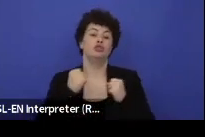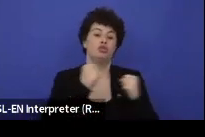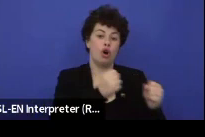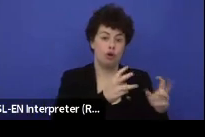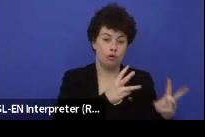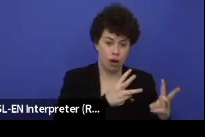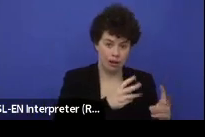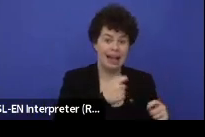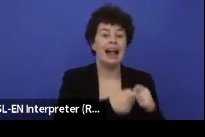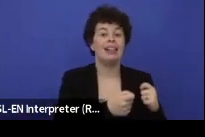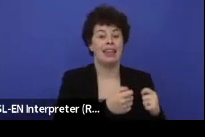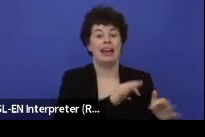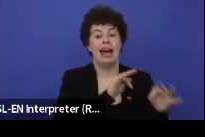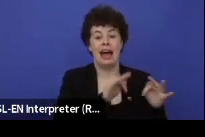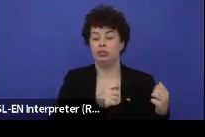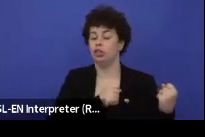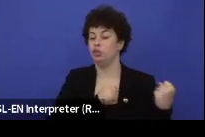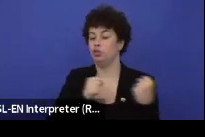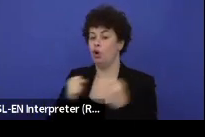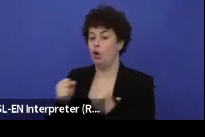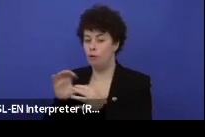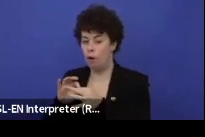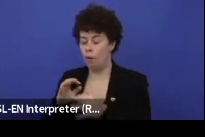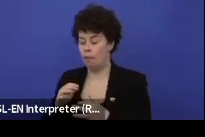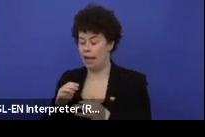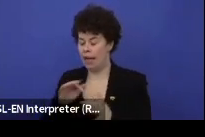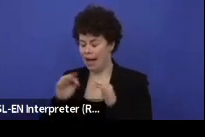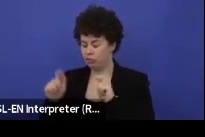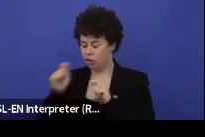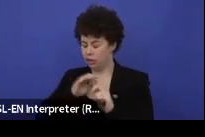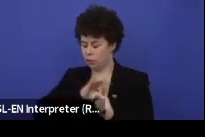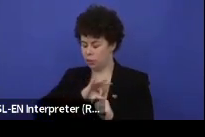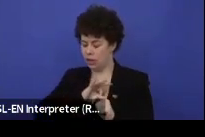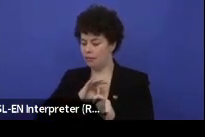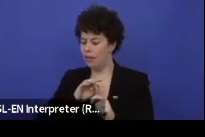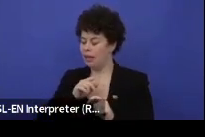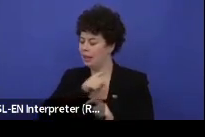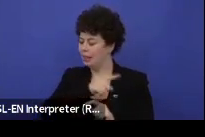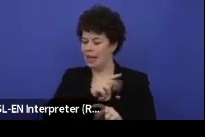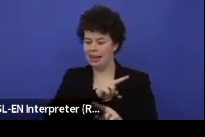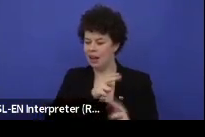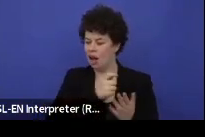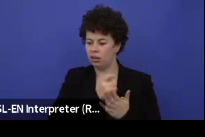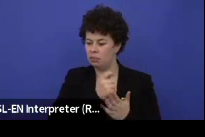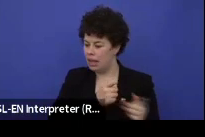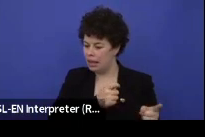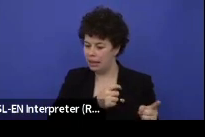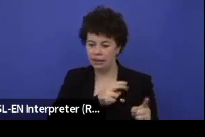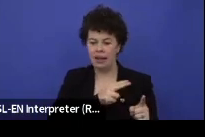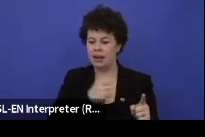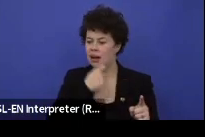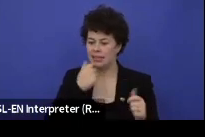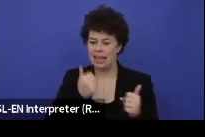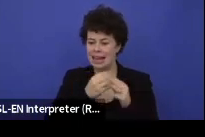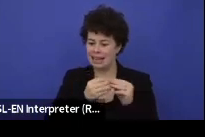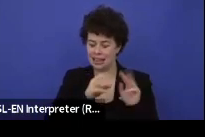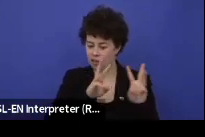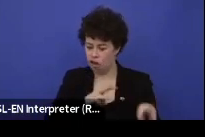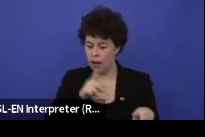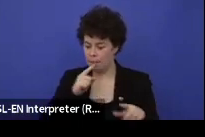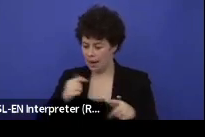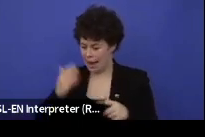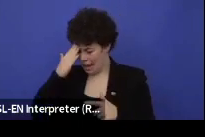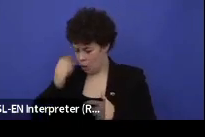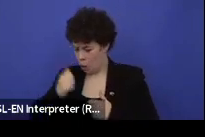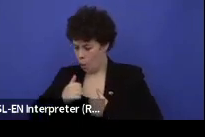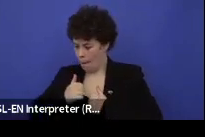thought, well, that wasn't, not that there's been any complaints or any issues, but in myself and evaluating